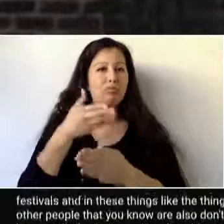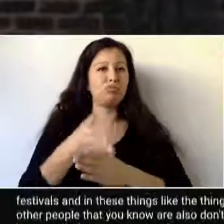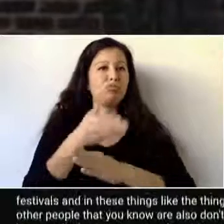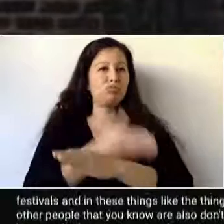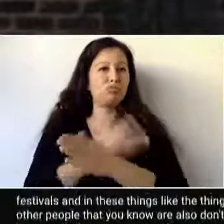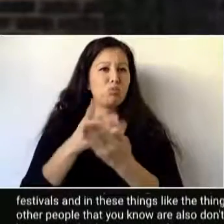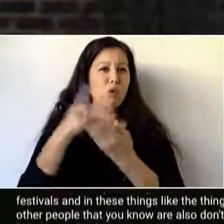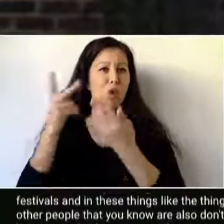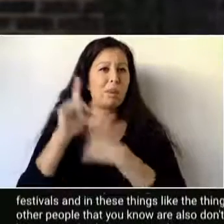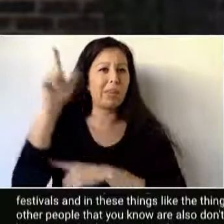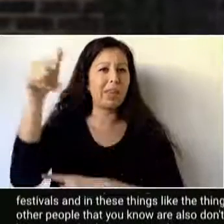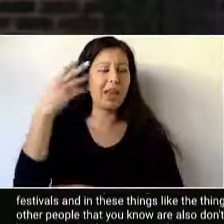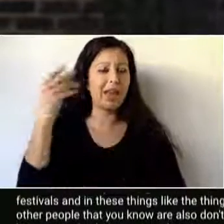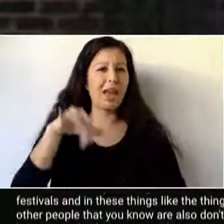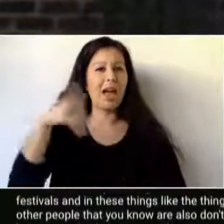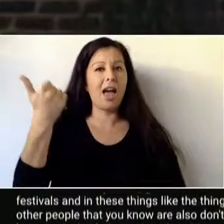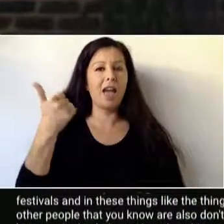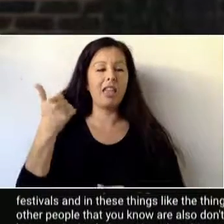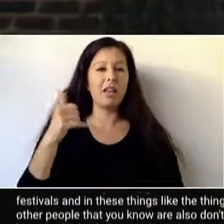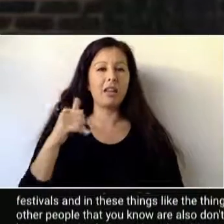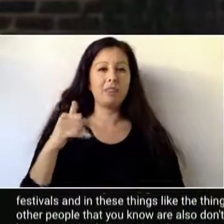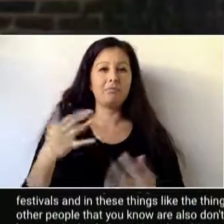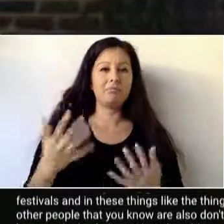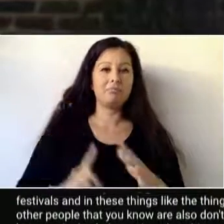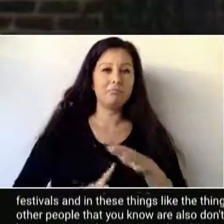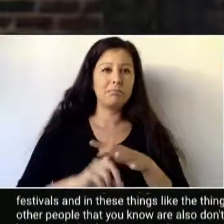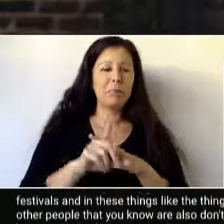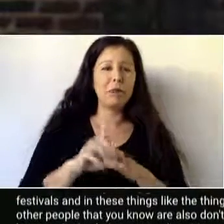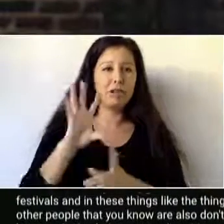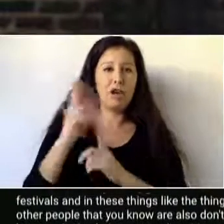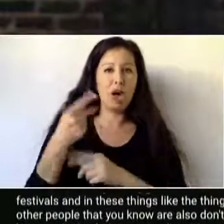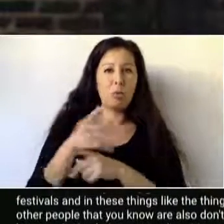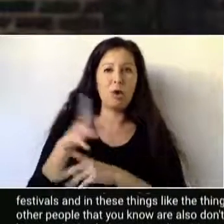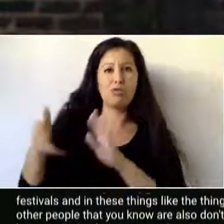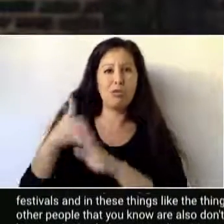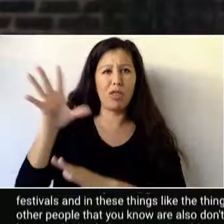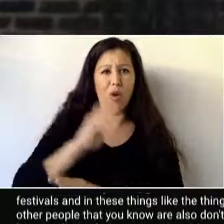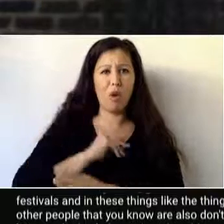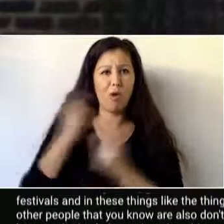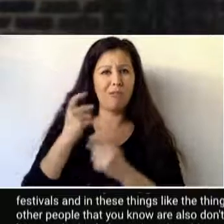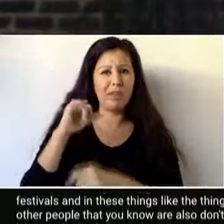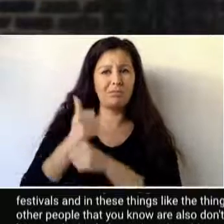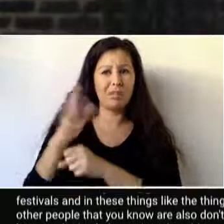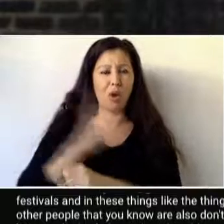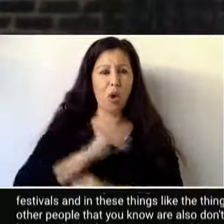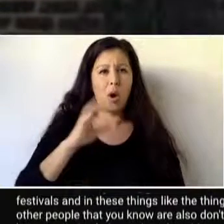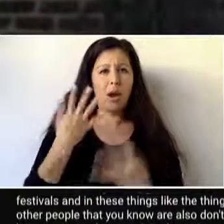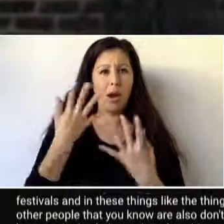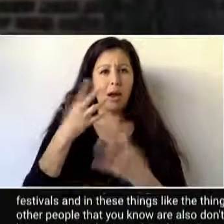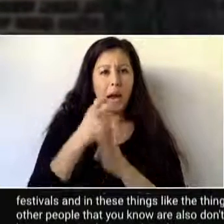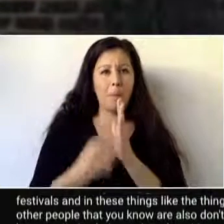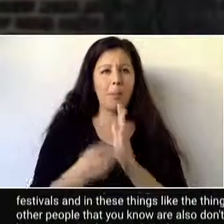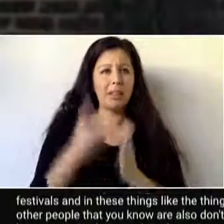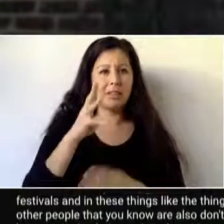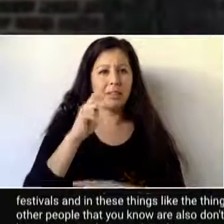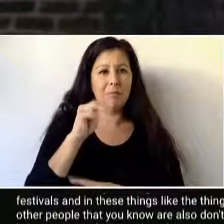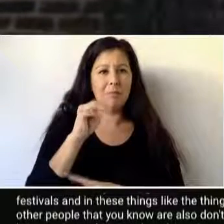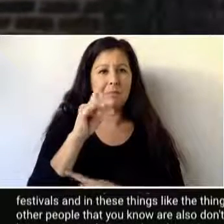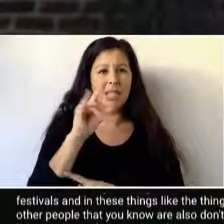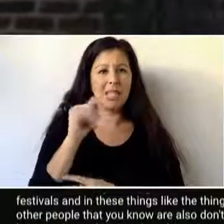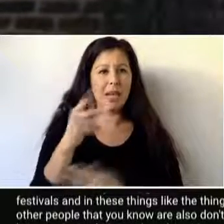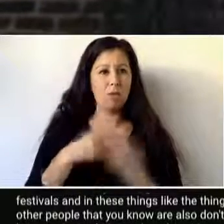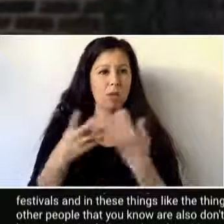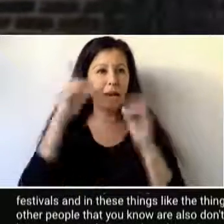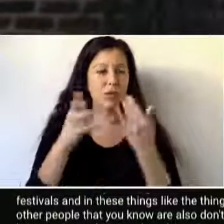other emerging cultural producers to run their own festivals, to run their own immersive media programs and